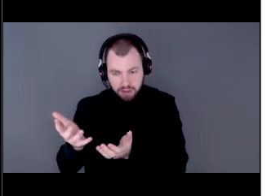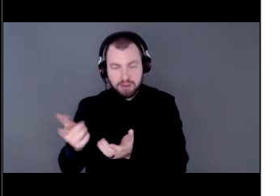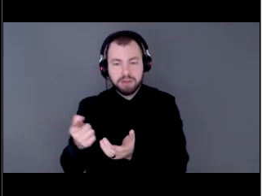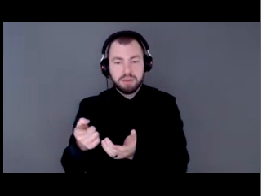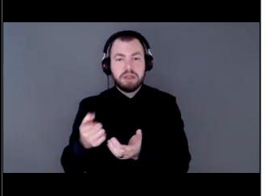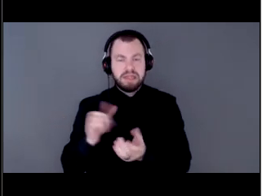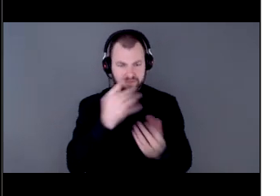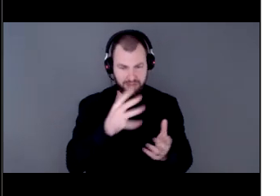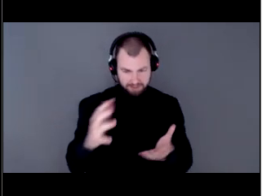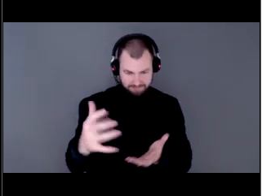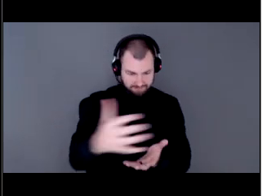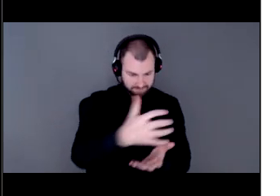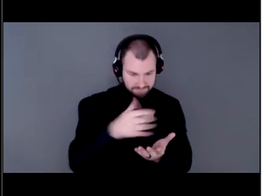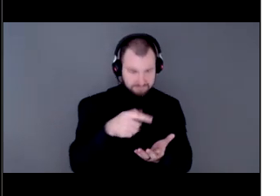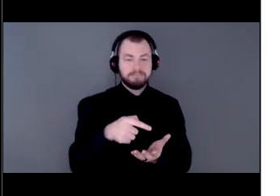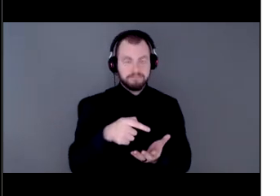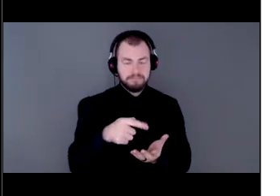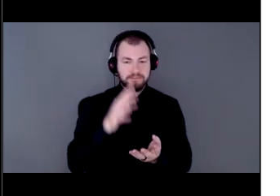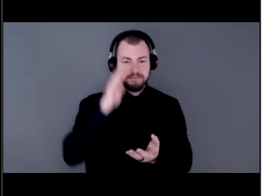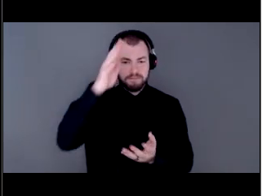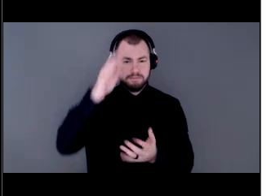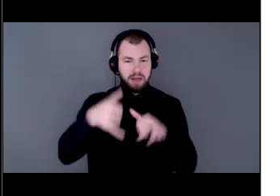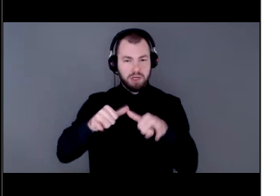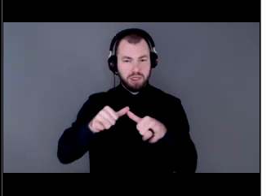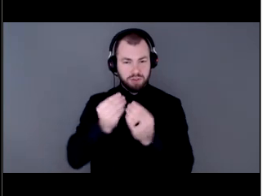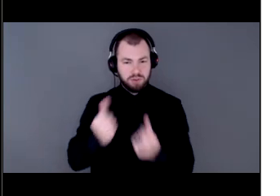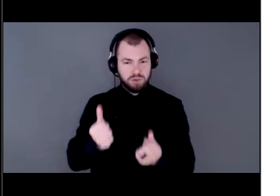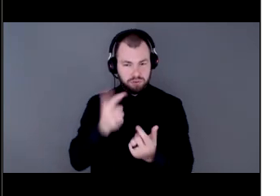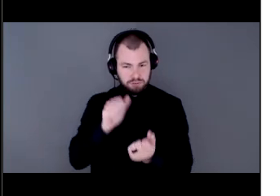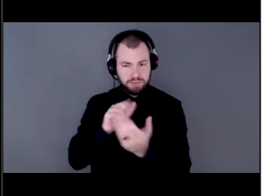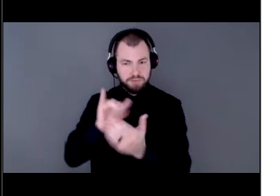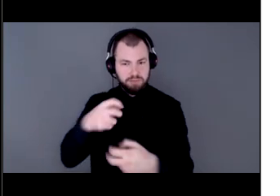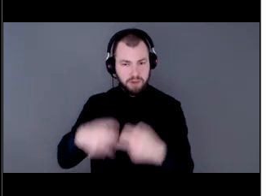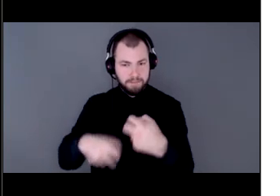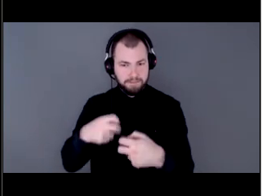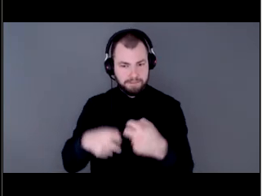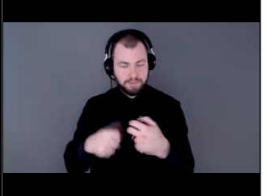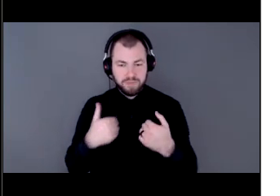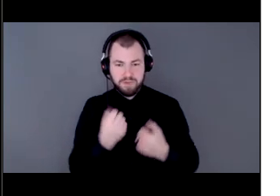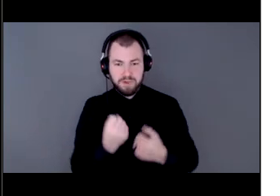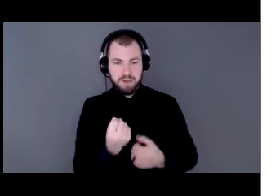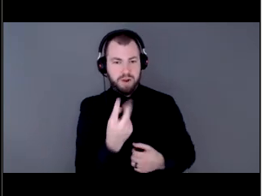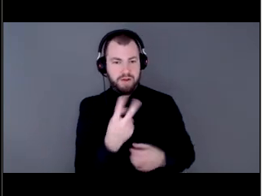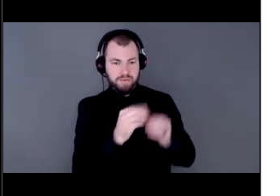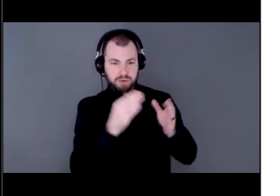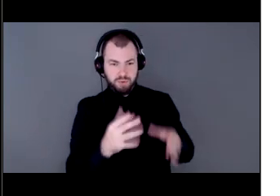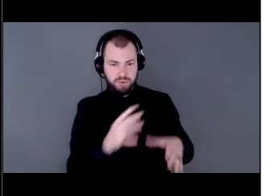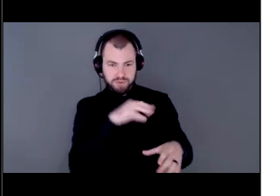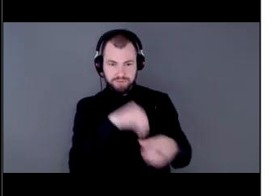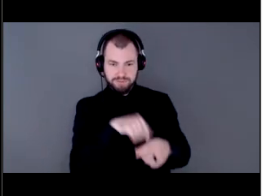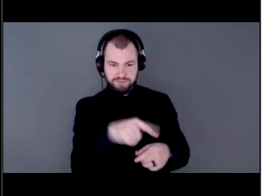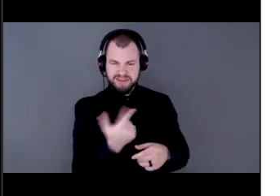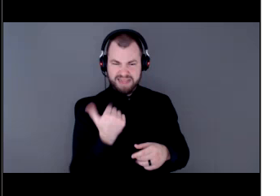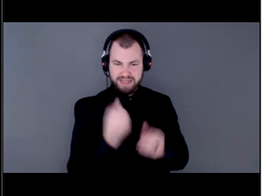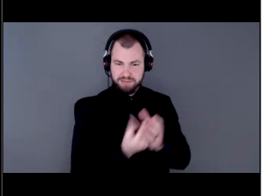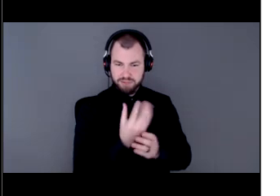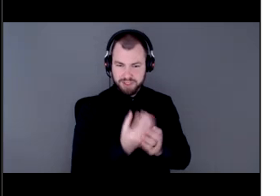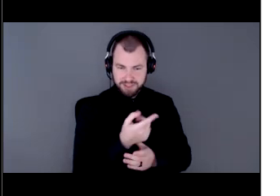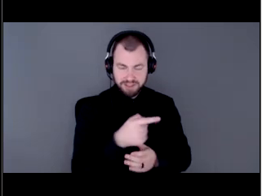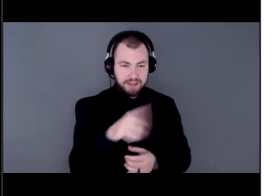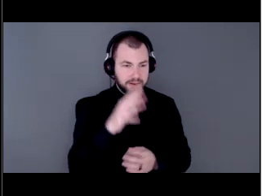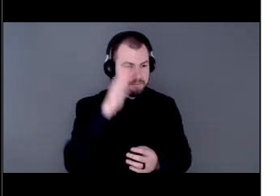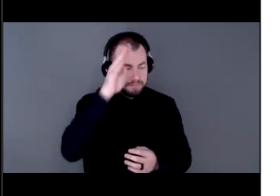engineering solution to address that problem. And so we had 12 students working on this last spring, and they came up with 3